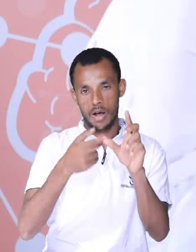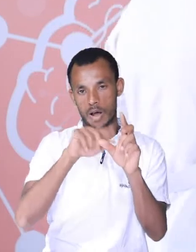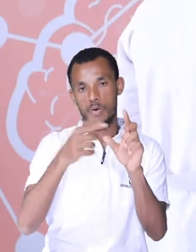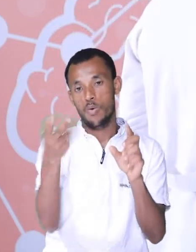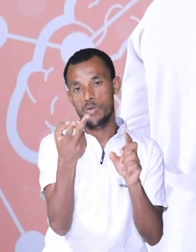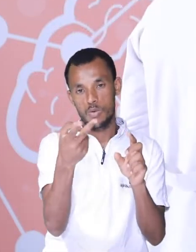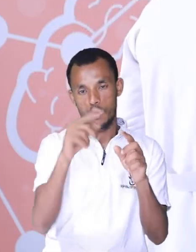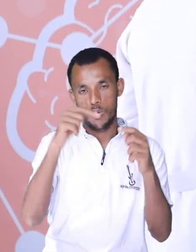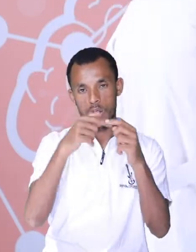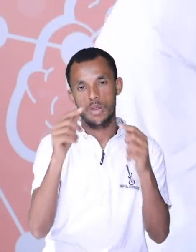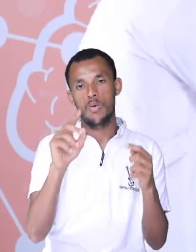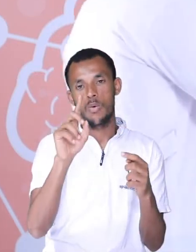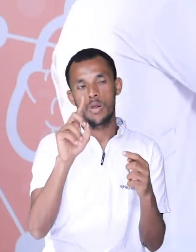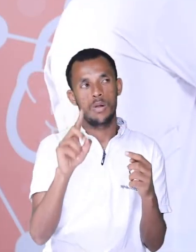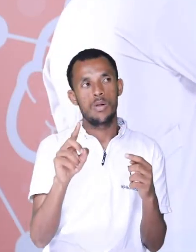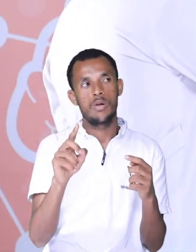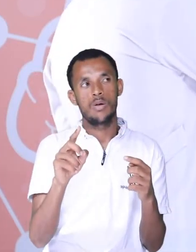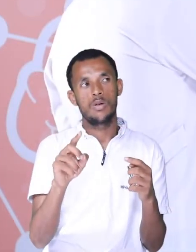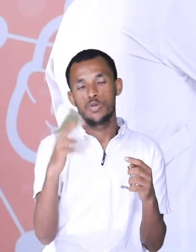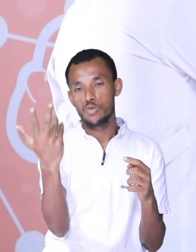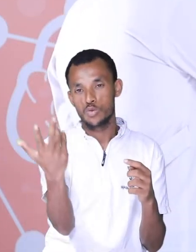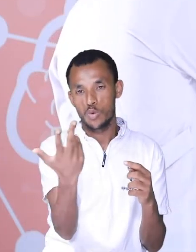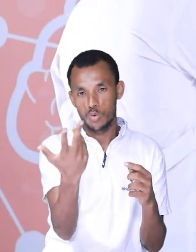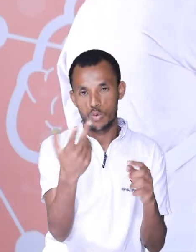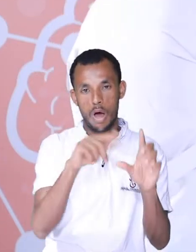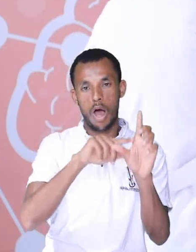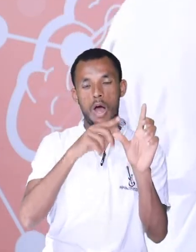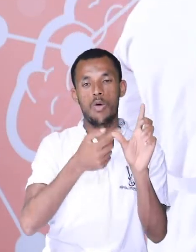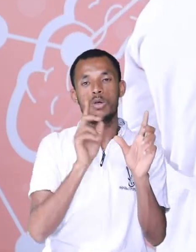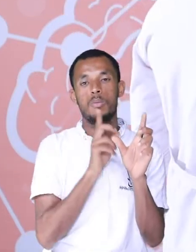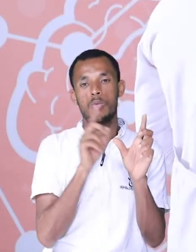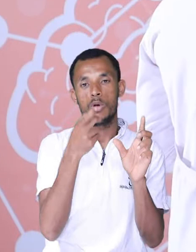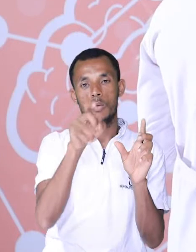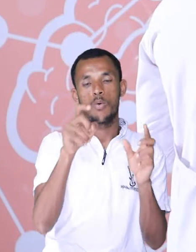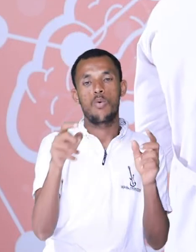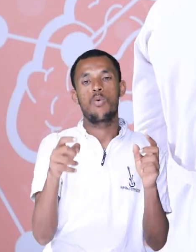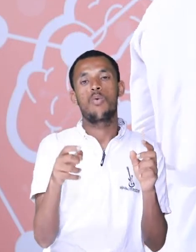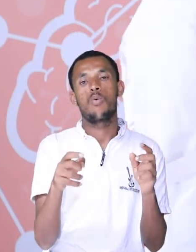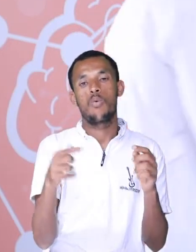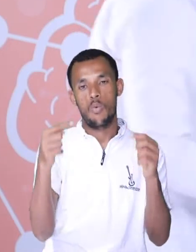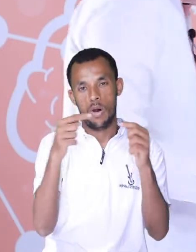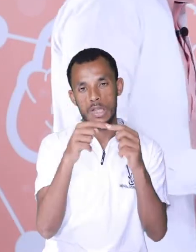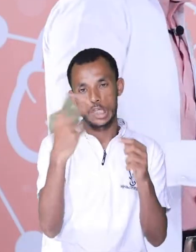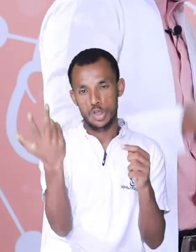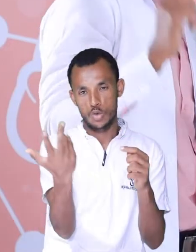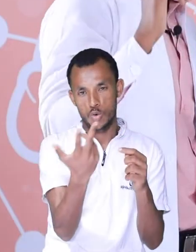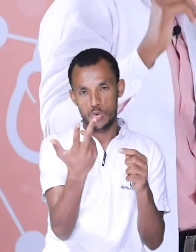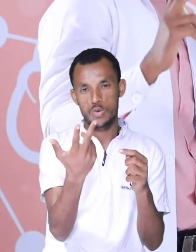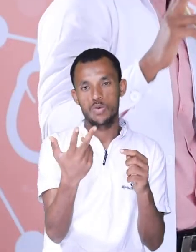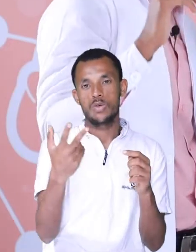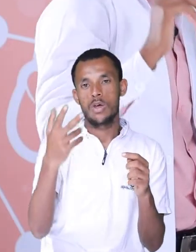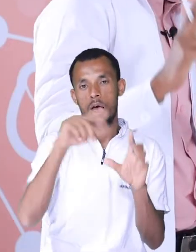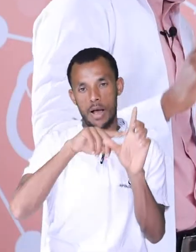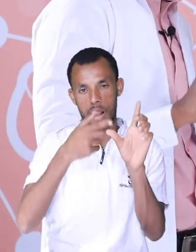to be congruent this one. 2, this angle have to be congruent to this angle. We have to check